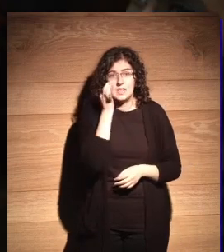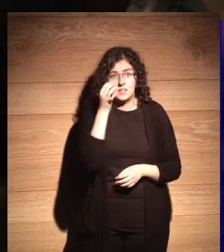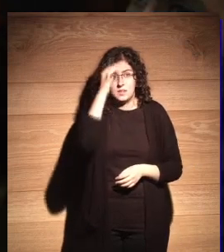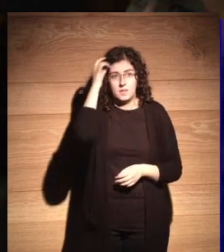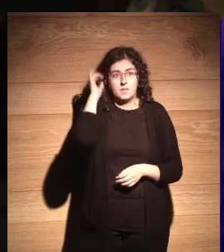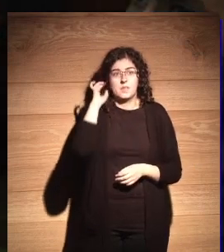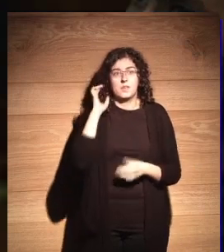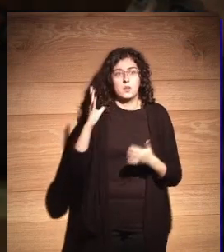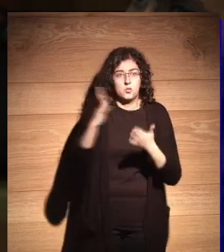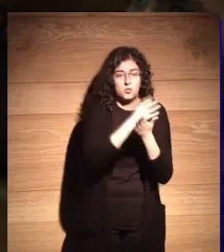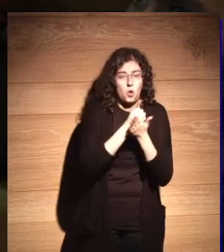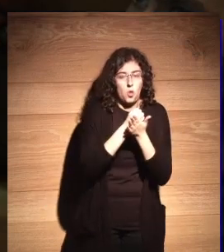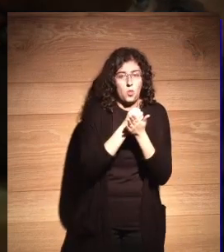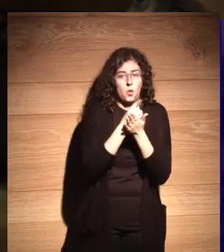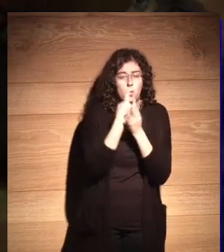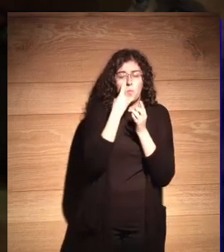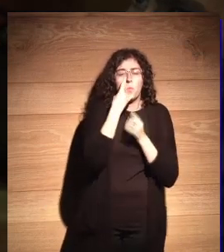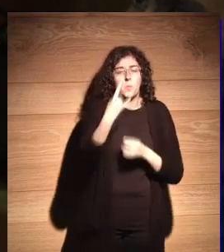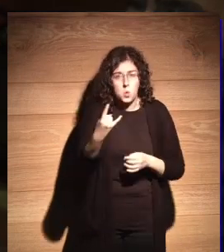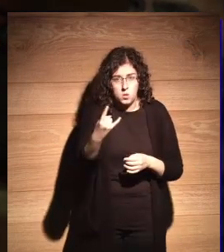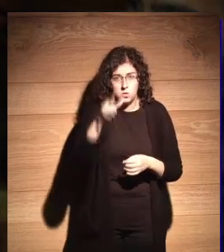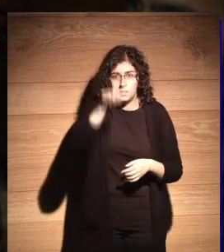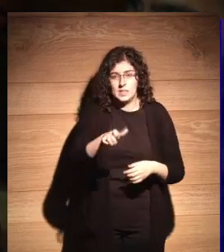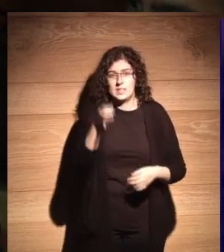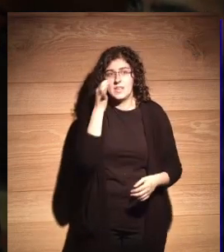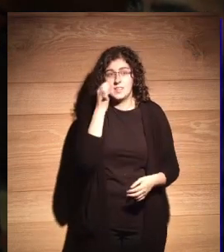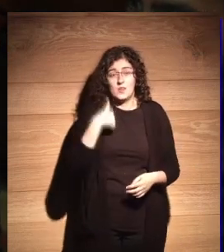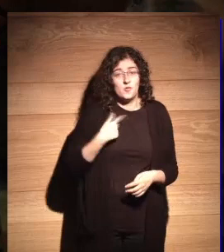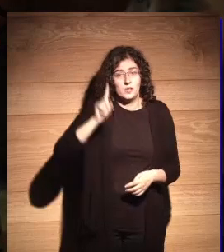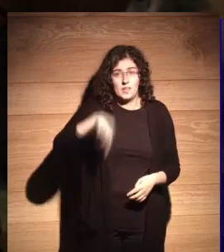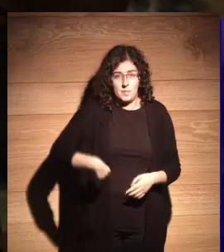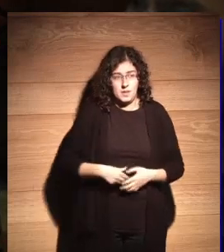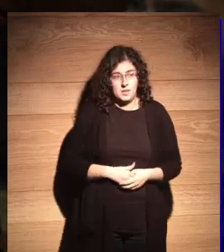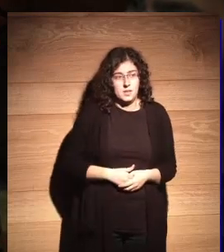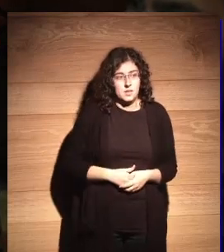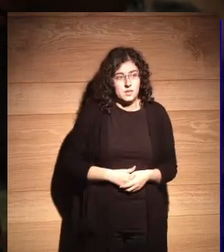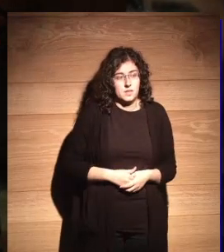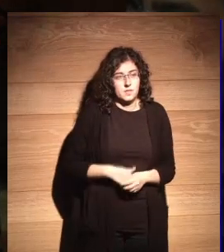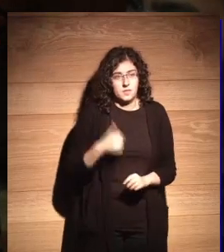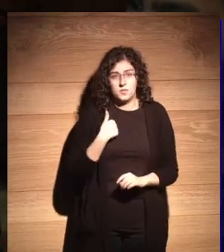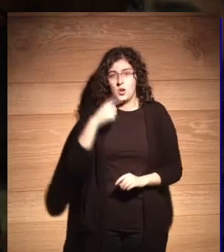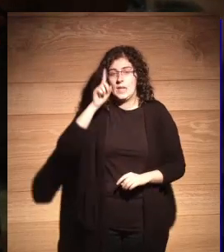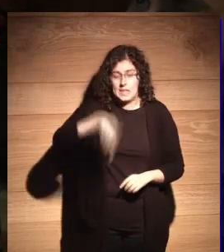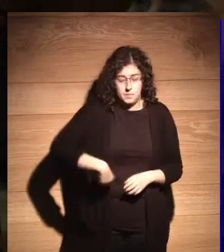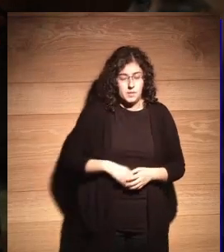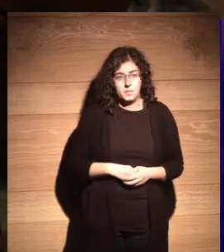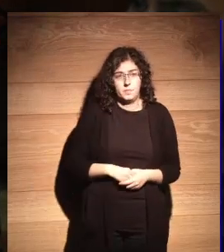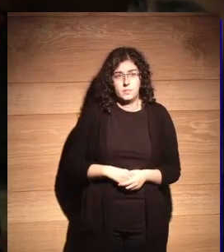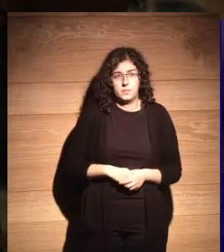this photograph. Everyone, I think, fell in love with her, and me too. I fell in love with